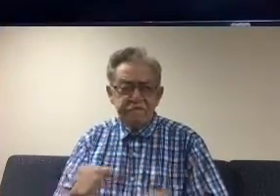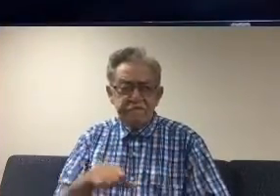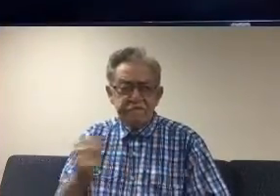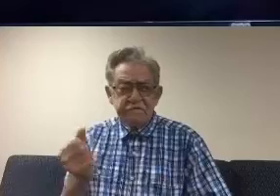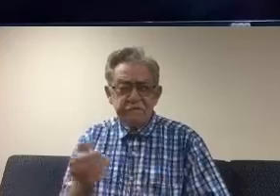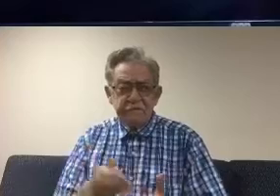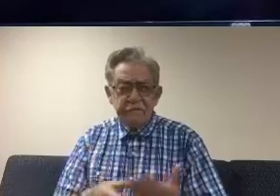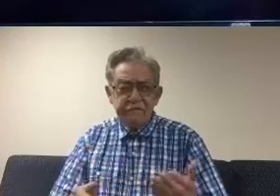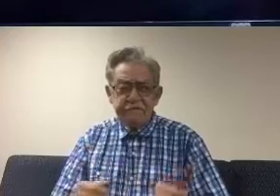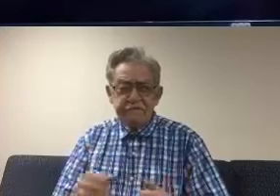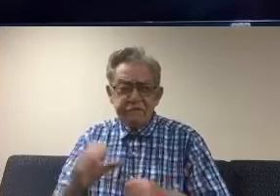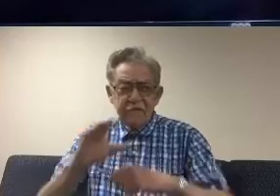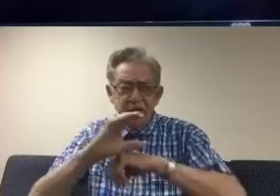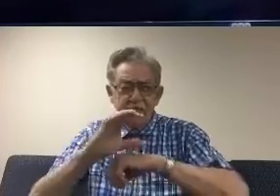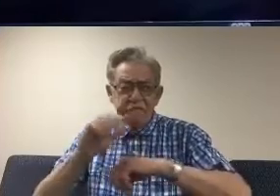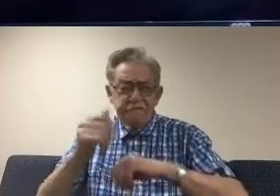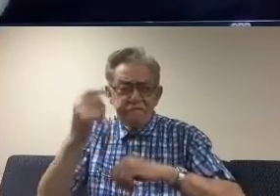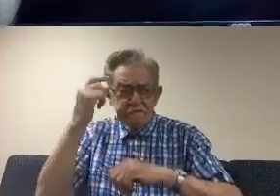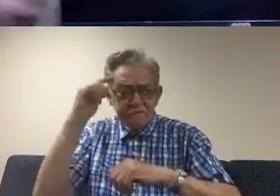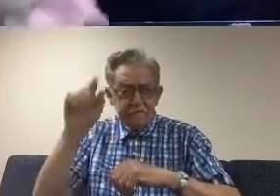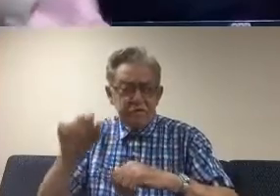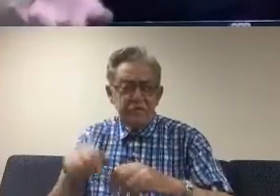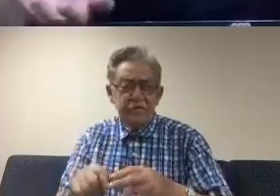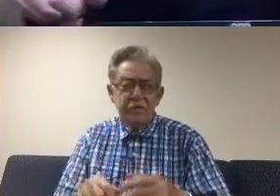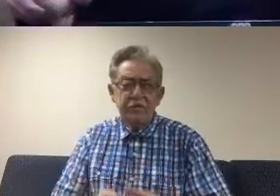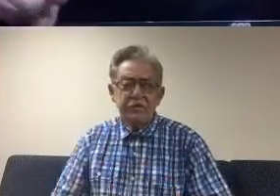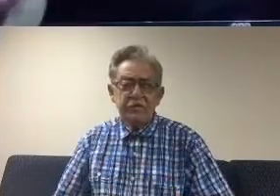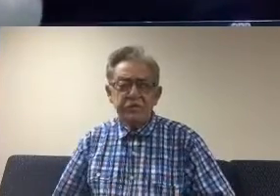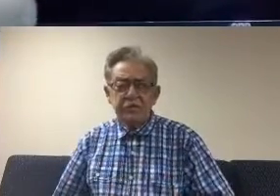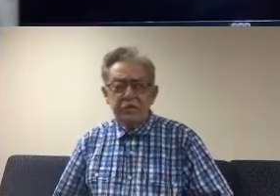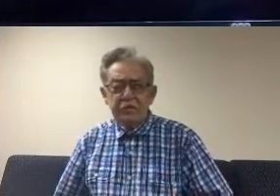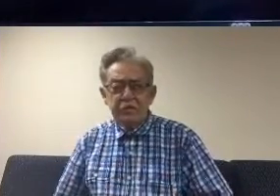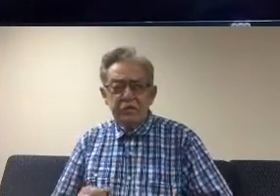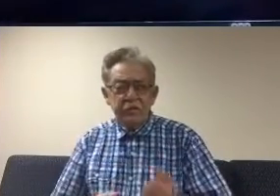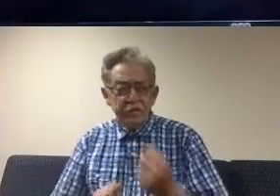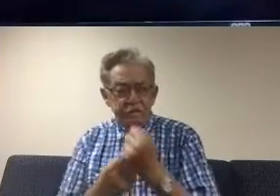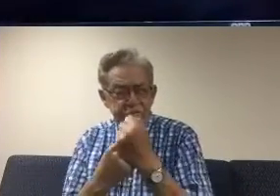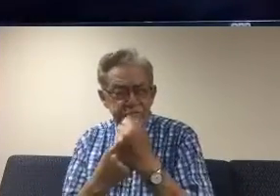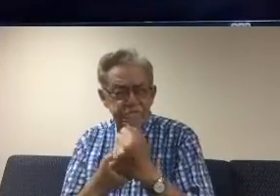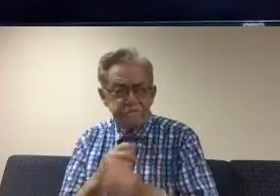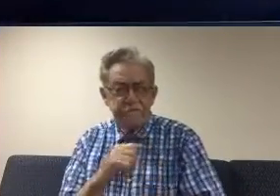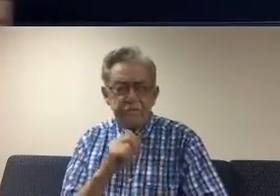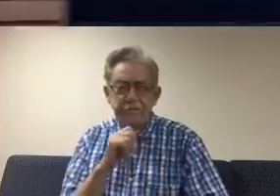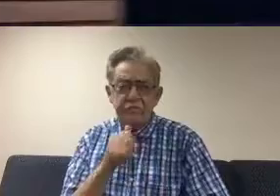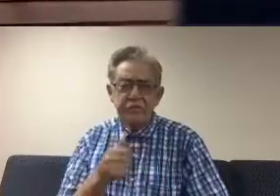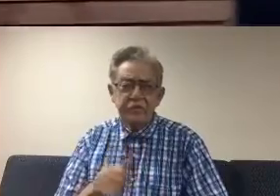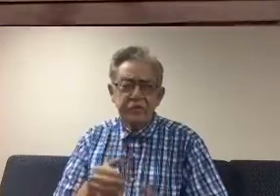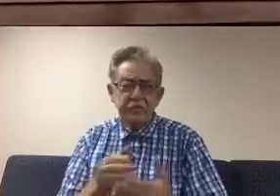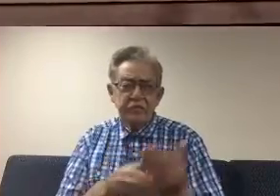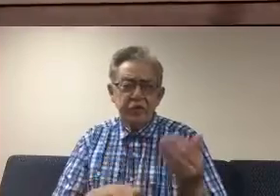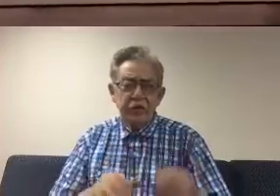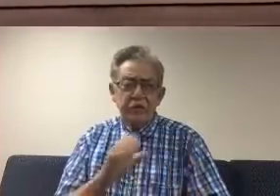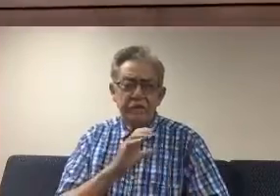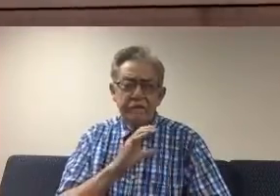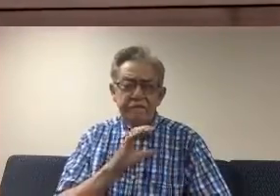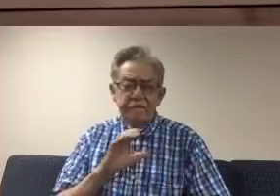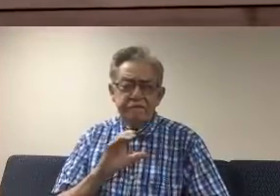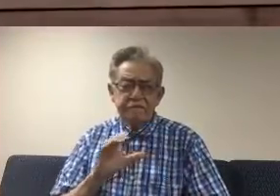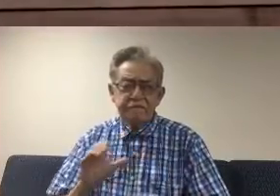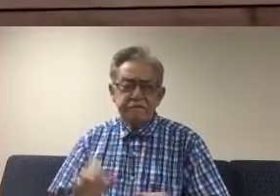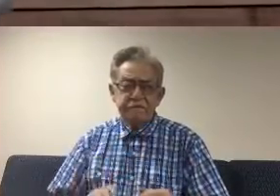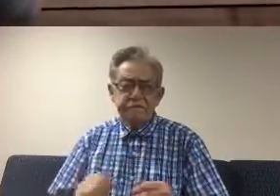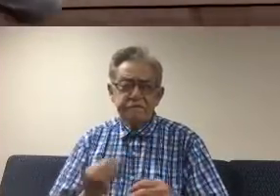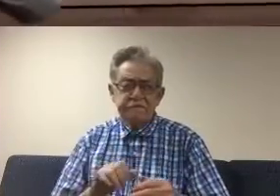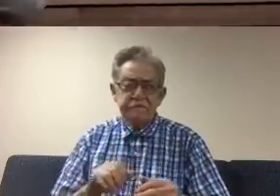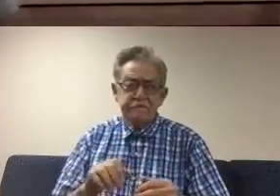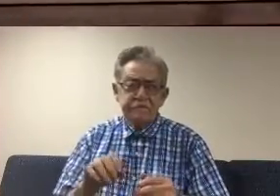that Christians have to be for, Christians are not for and have never been for. It's not part of our Christianity. We're